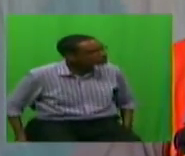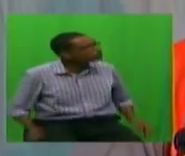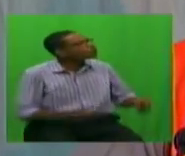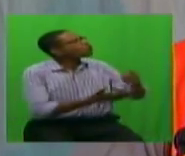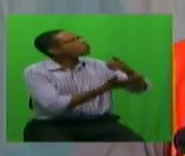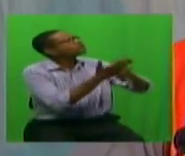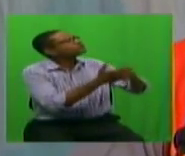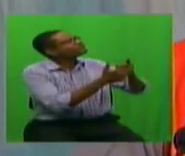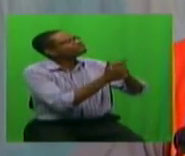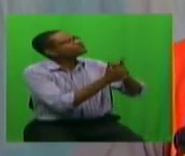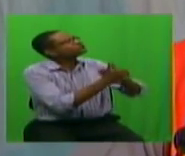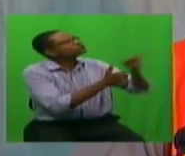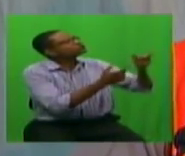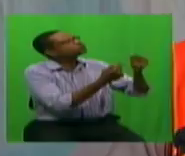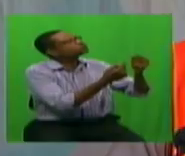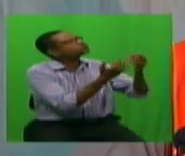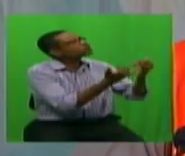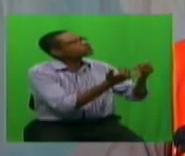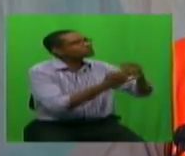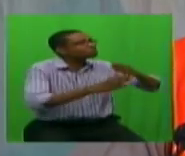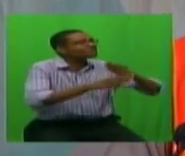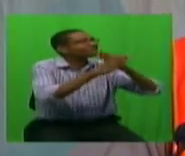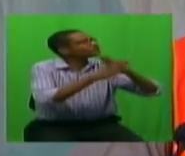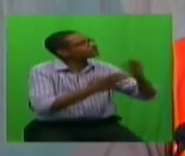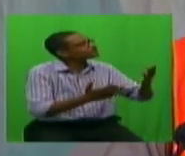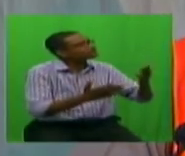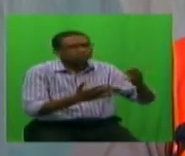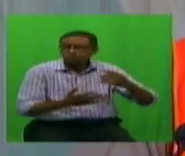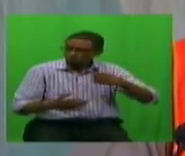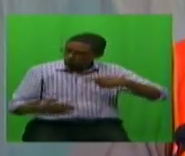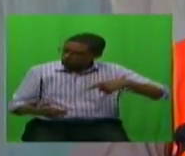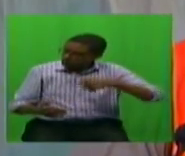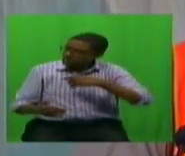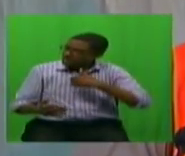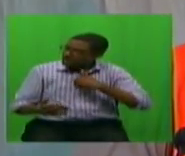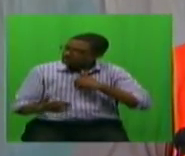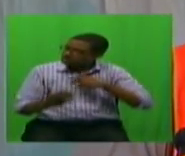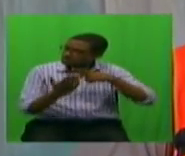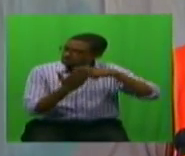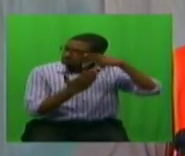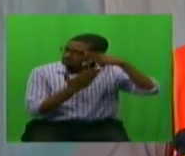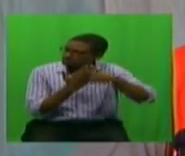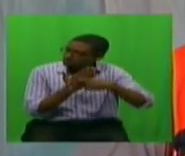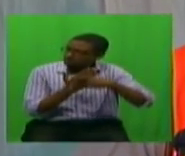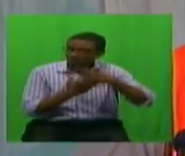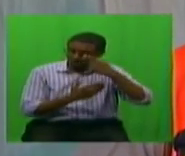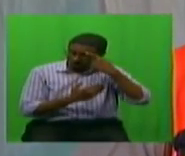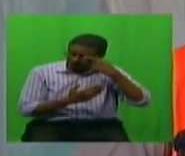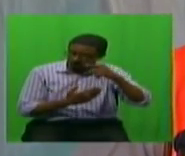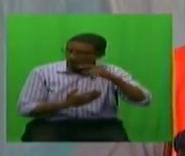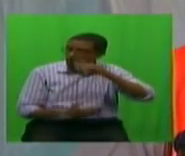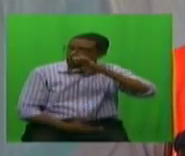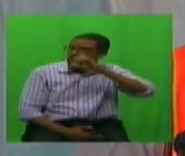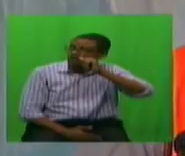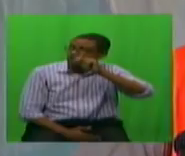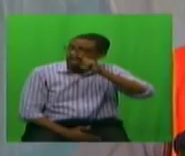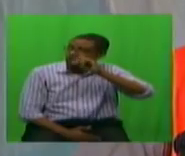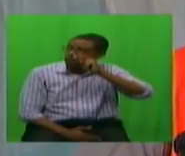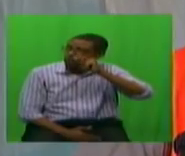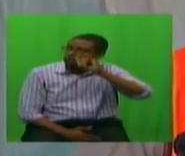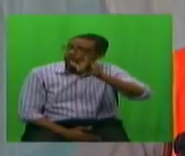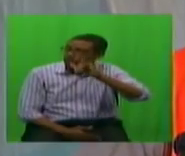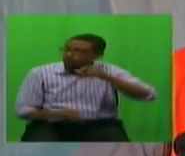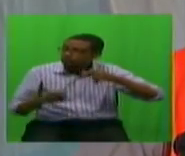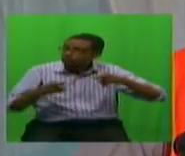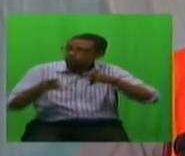prevent as much as you can? We do have a program already for the Caroni River, which is the